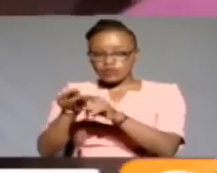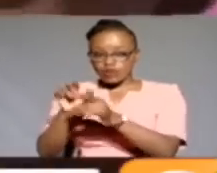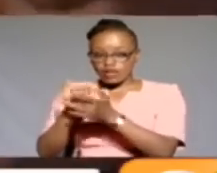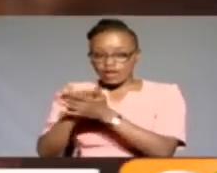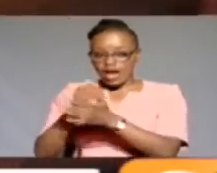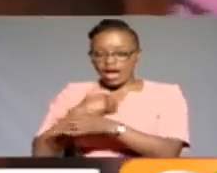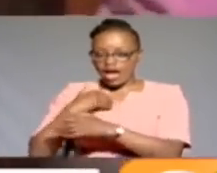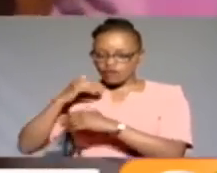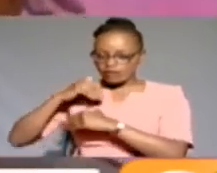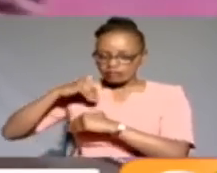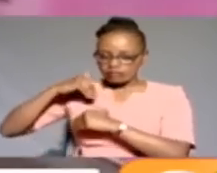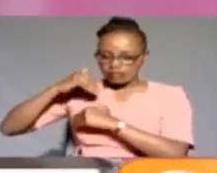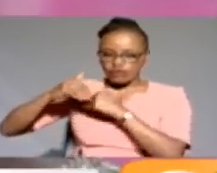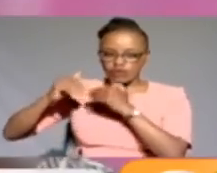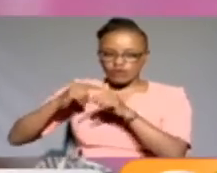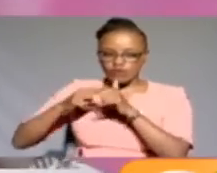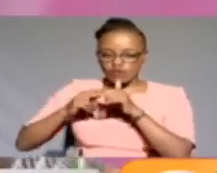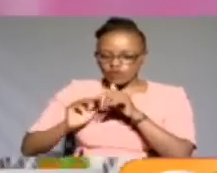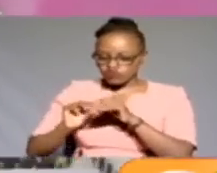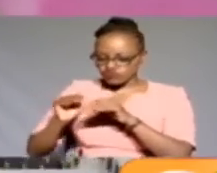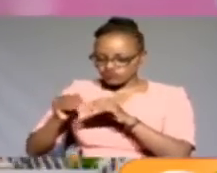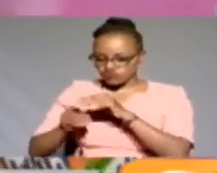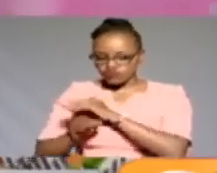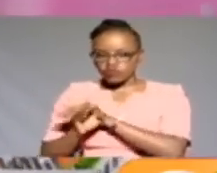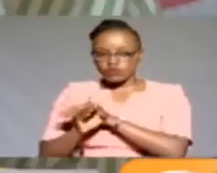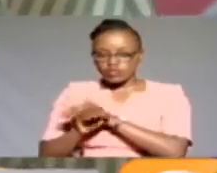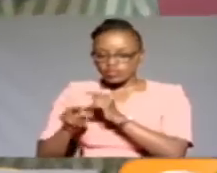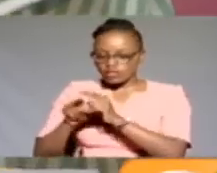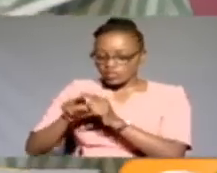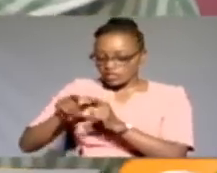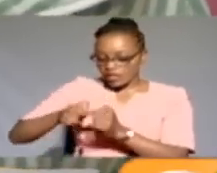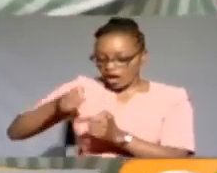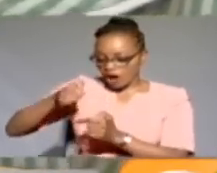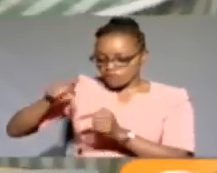na akateremka, akaingia kwenye box.